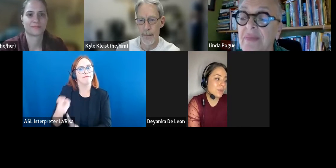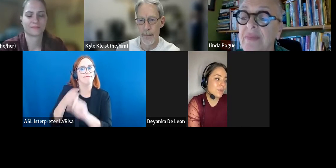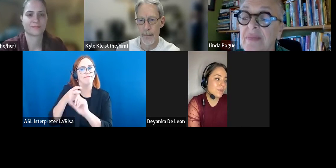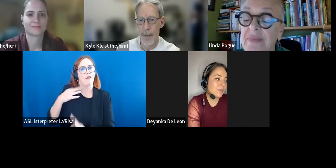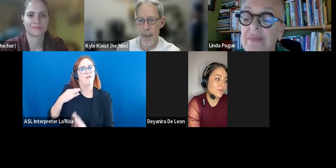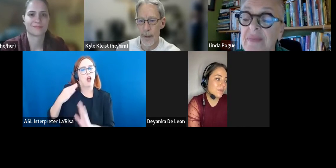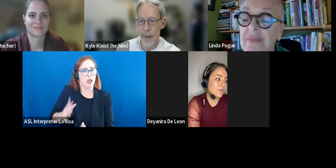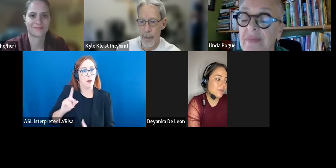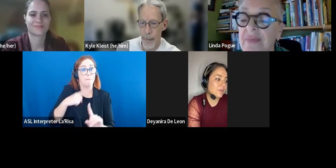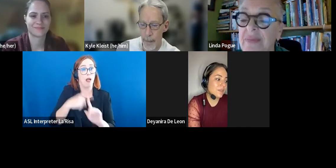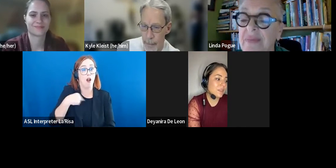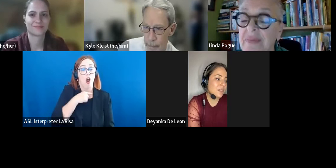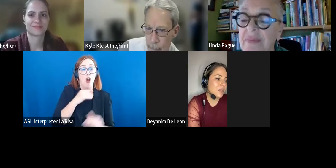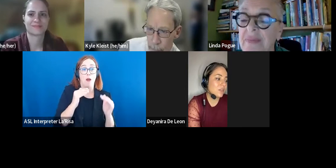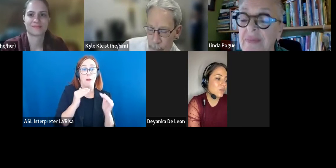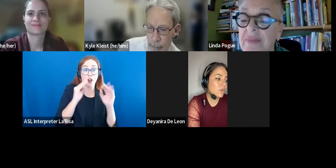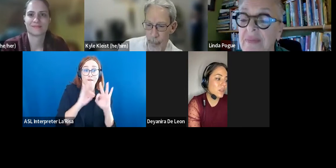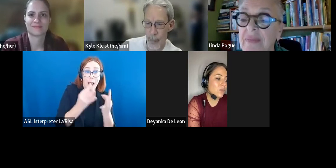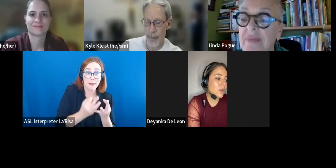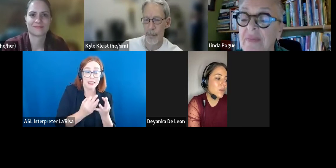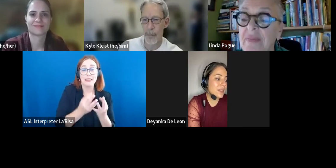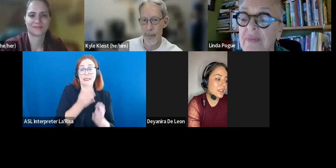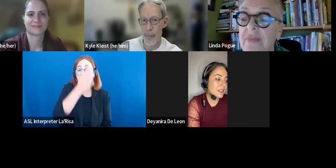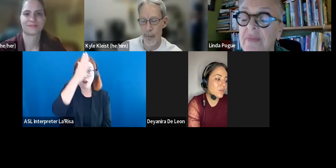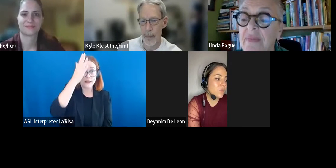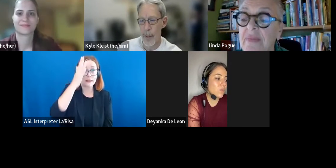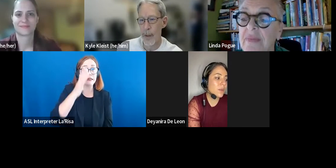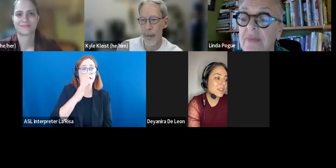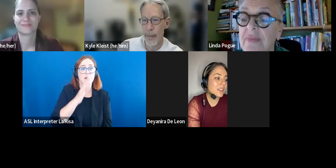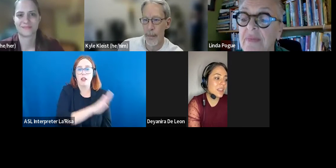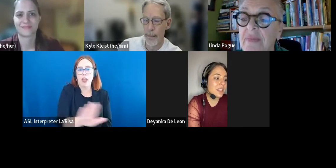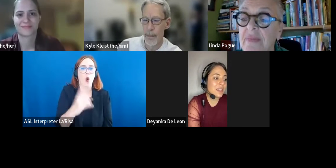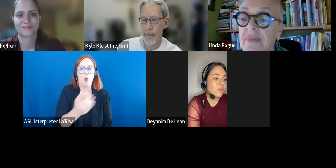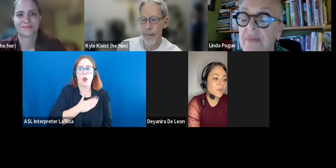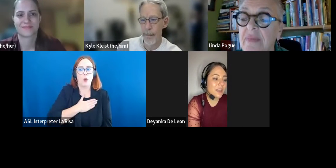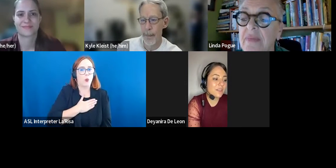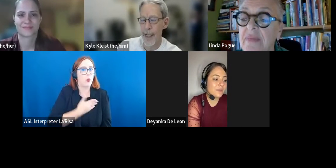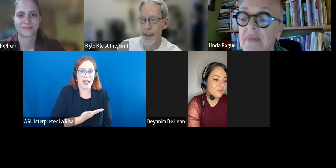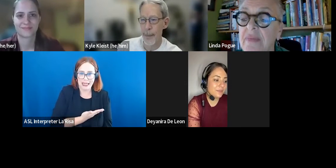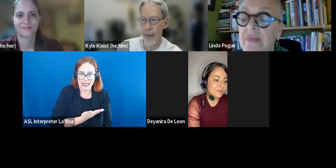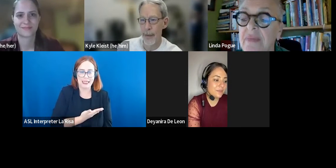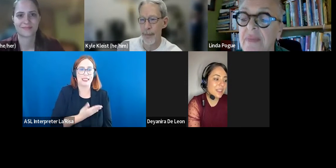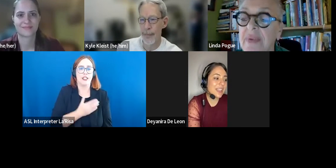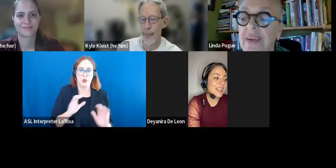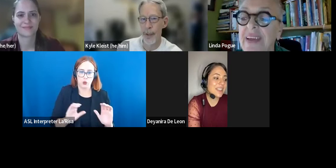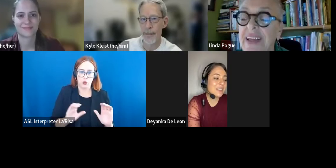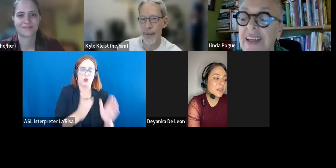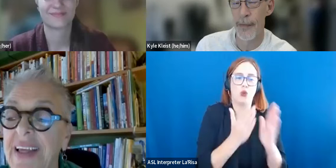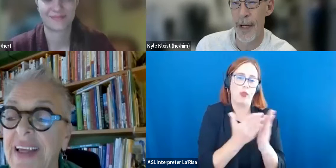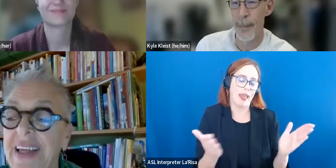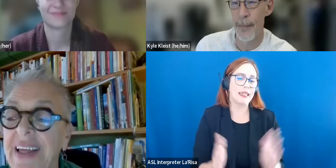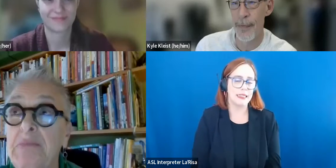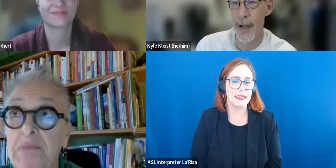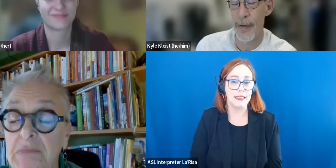well. That's a good base to draw from. They're always willing to do things for us. Thank you. Thank you, Marilyn. Those are some